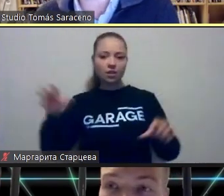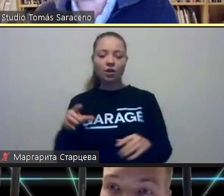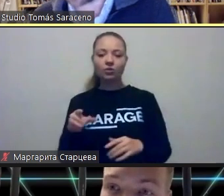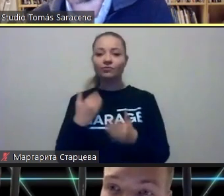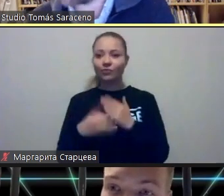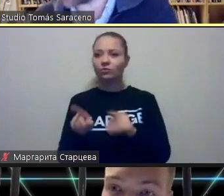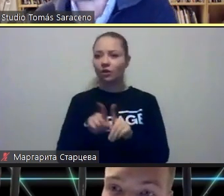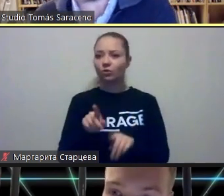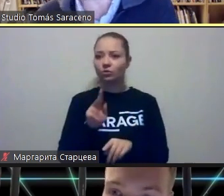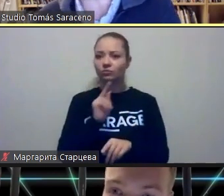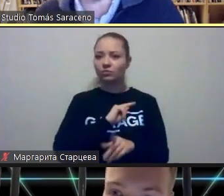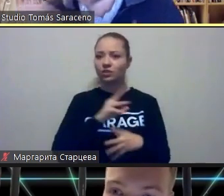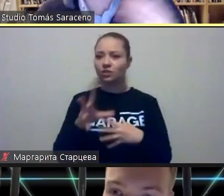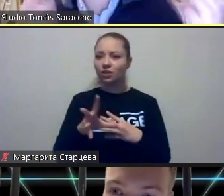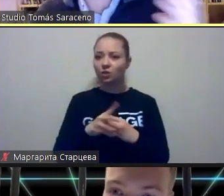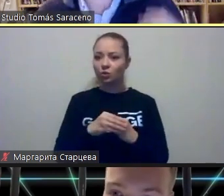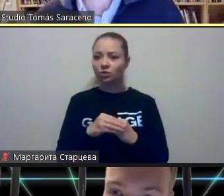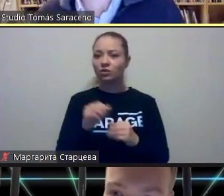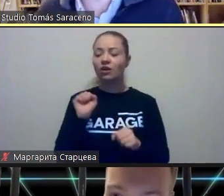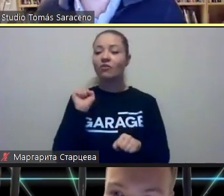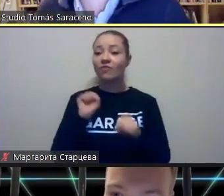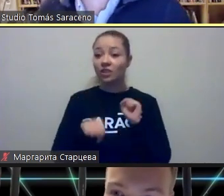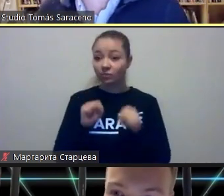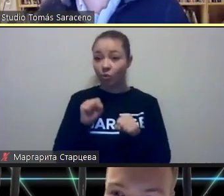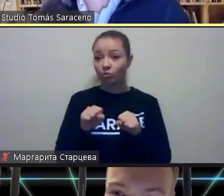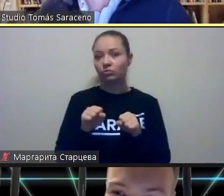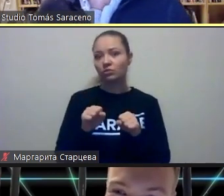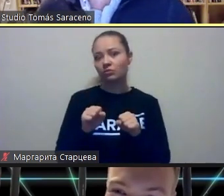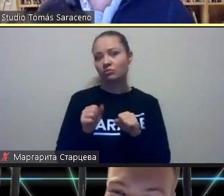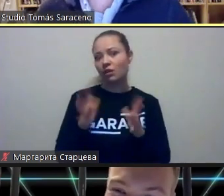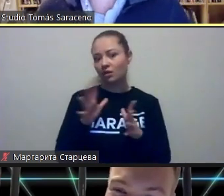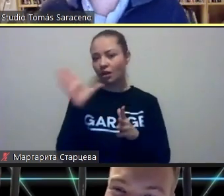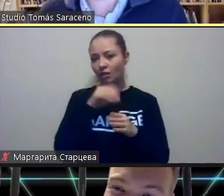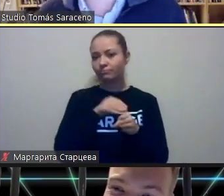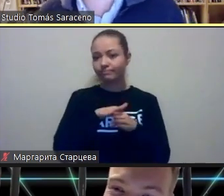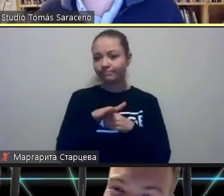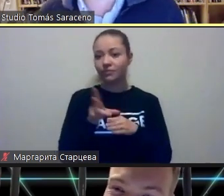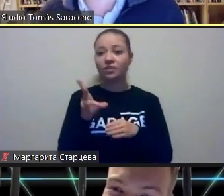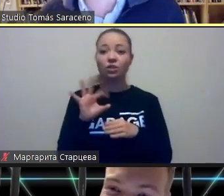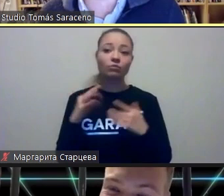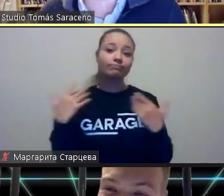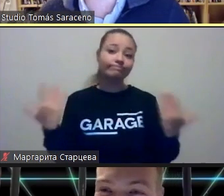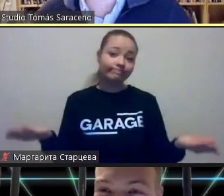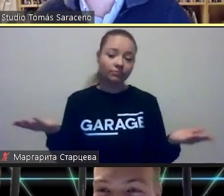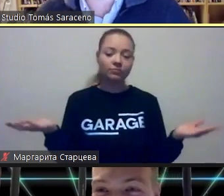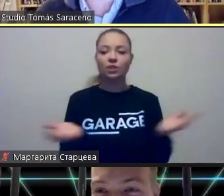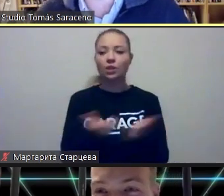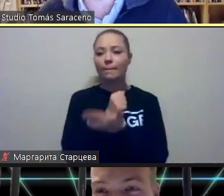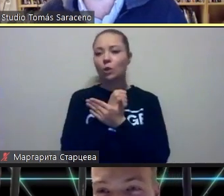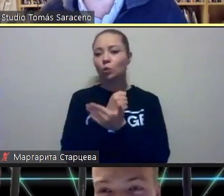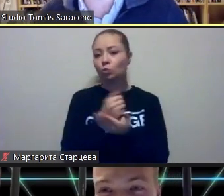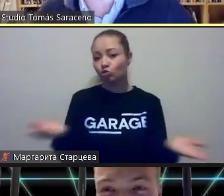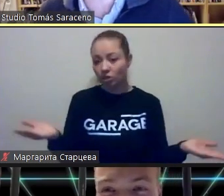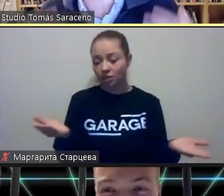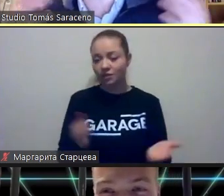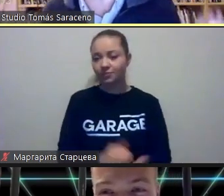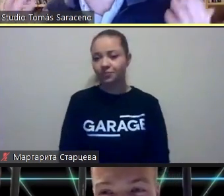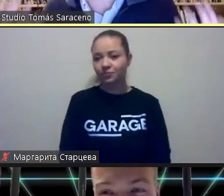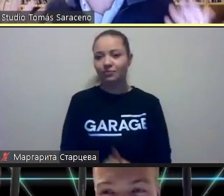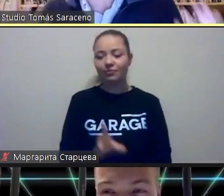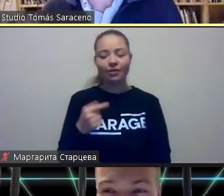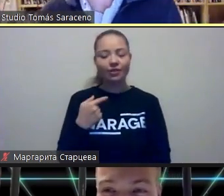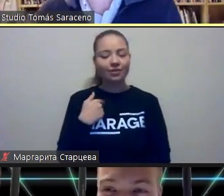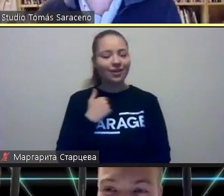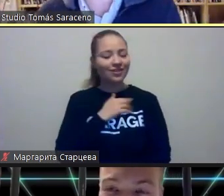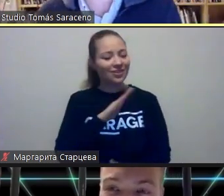think differently. You know, that was a bit the ideas around that time. But you know, I'm pretty enthusiastic still, and you know, it's a community.